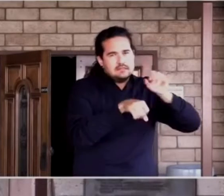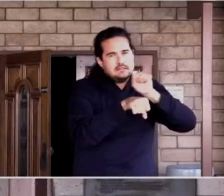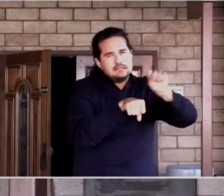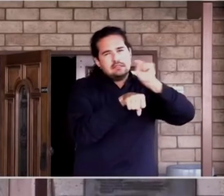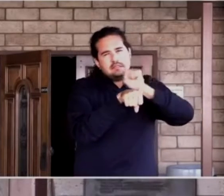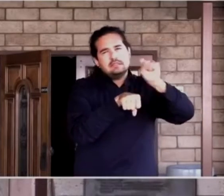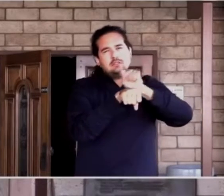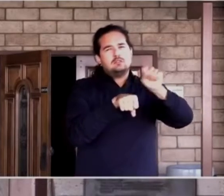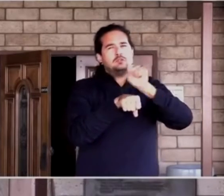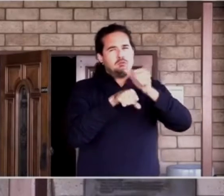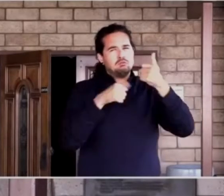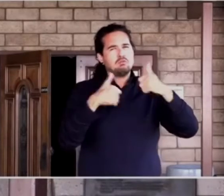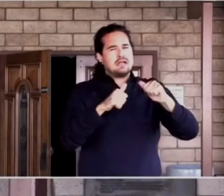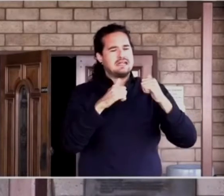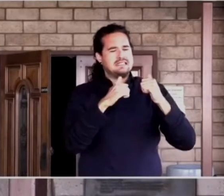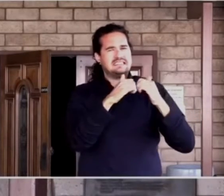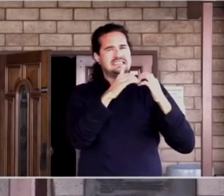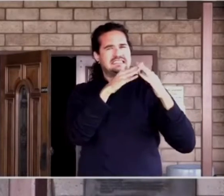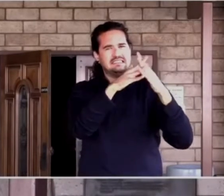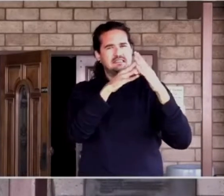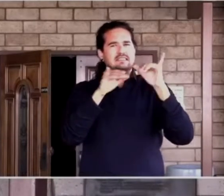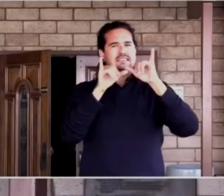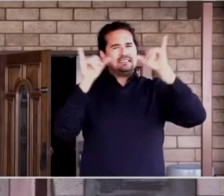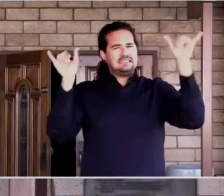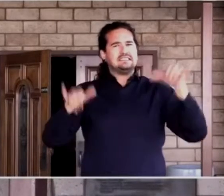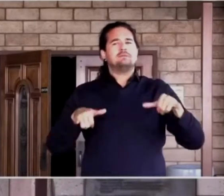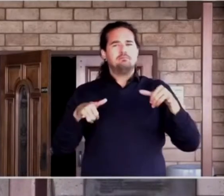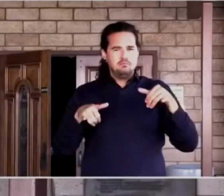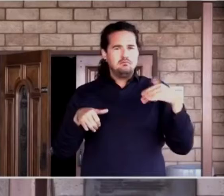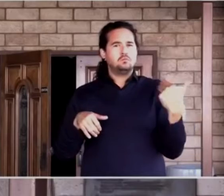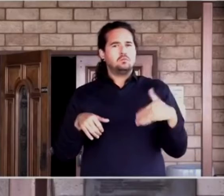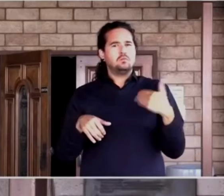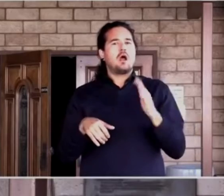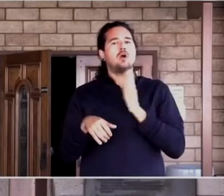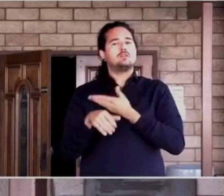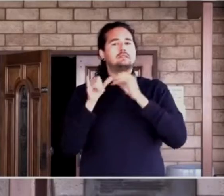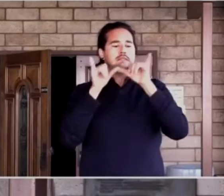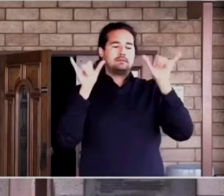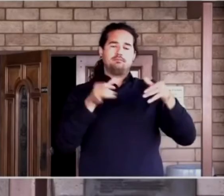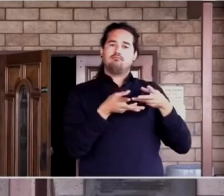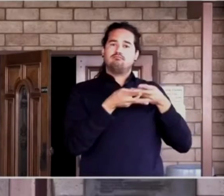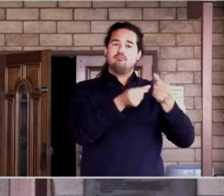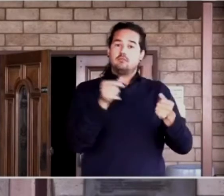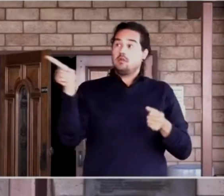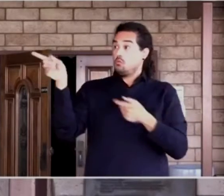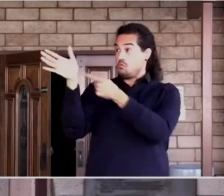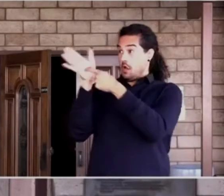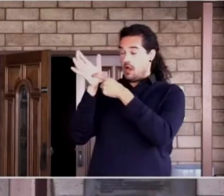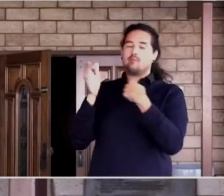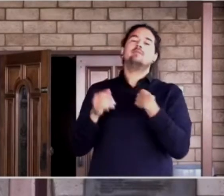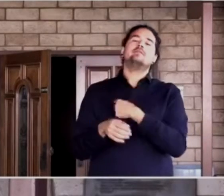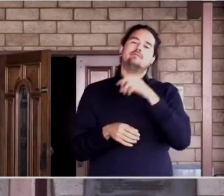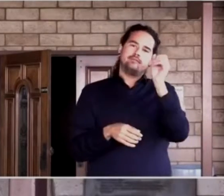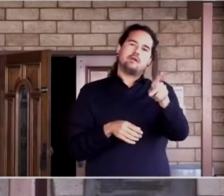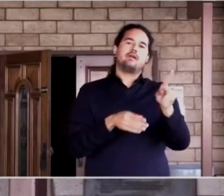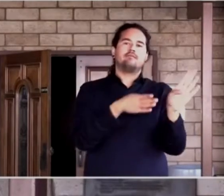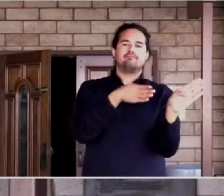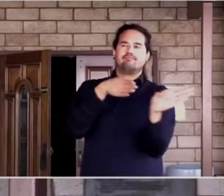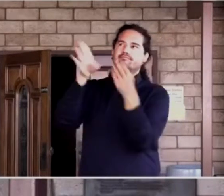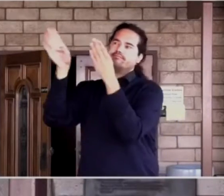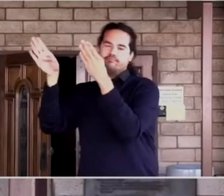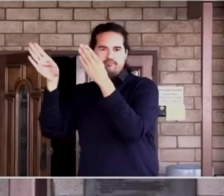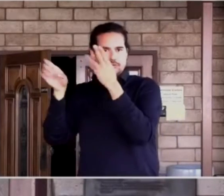but again, we are prepared to do what's required of us and what's best for our community. Do you have an idea of when you'll be getting word from the state about